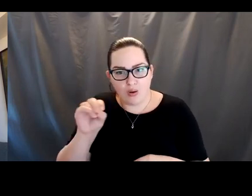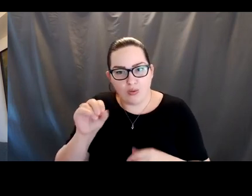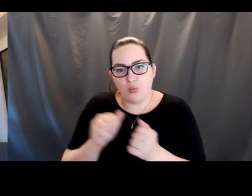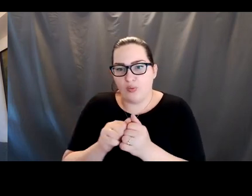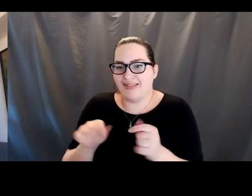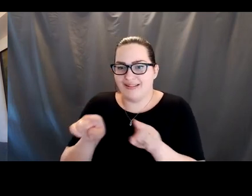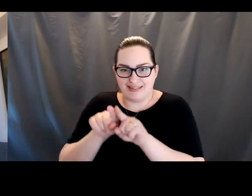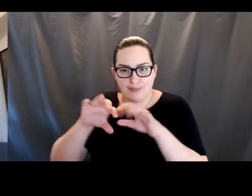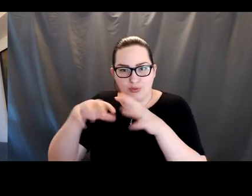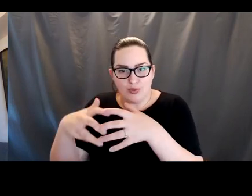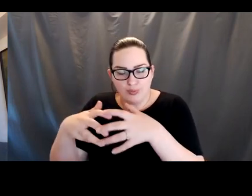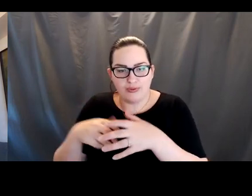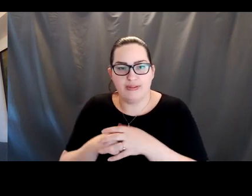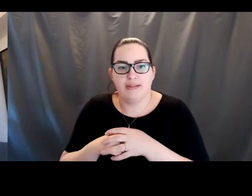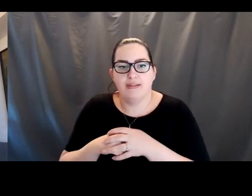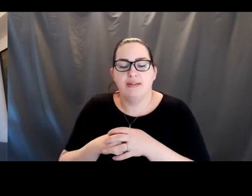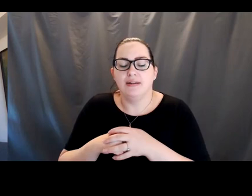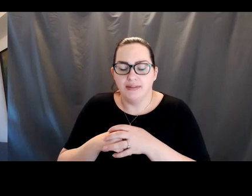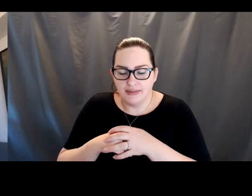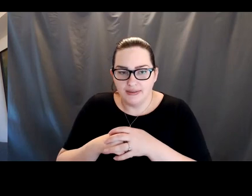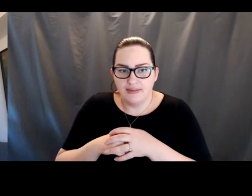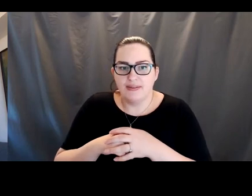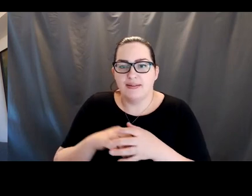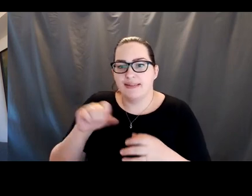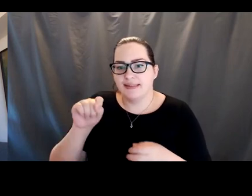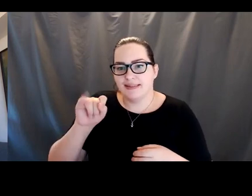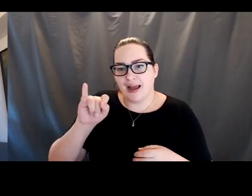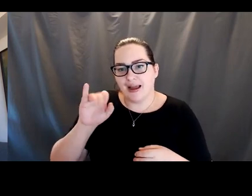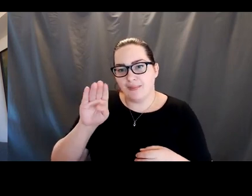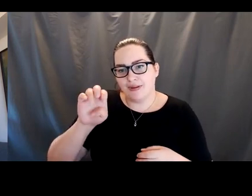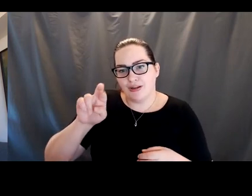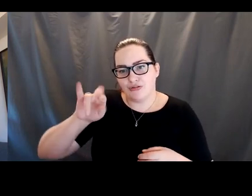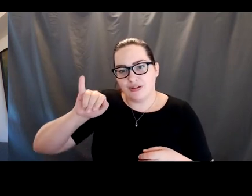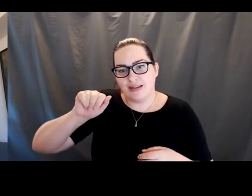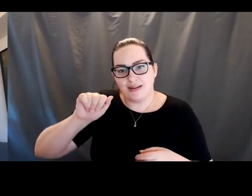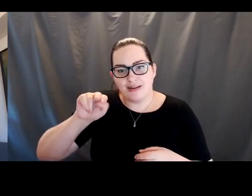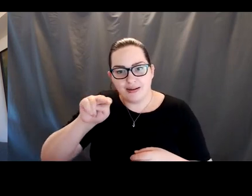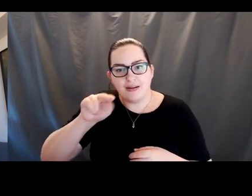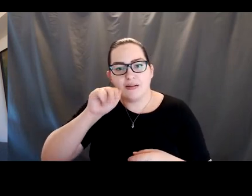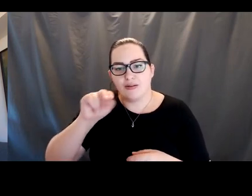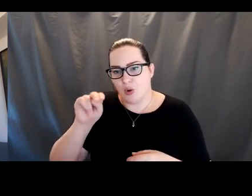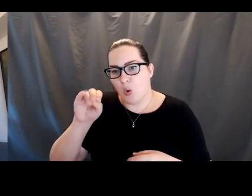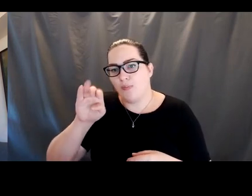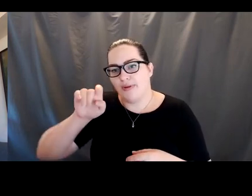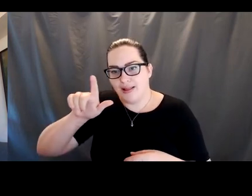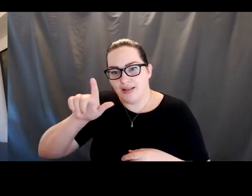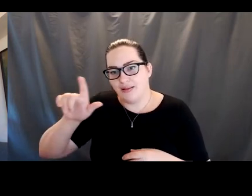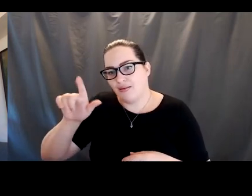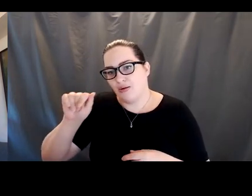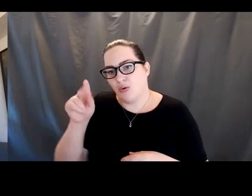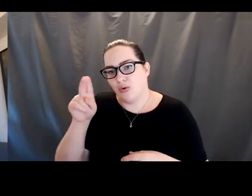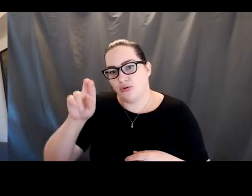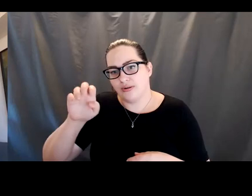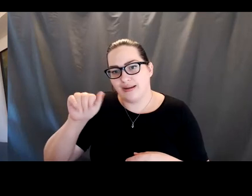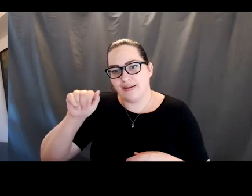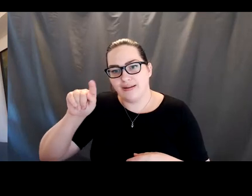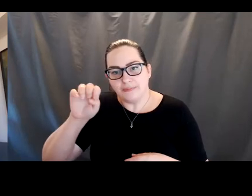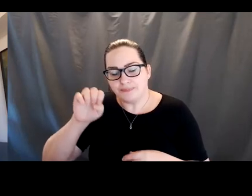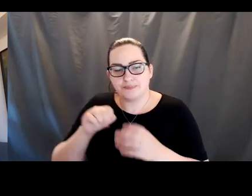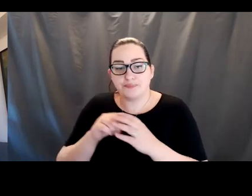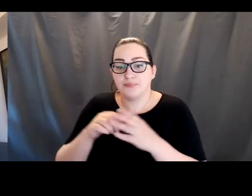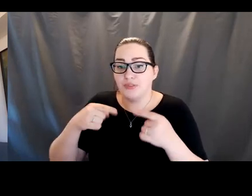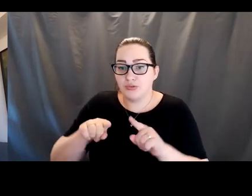laureate from Liberia, if you know her. And during one of our sessions, so one of the